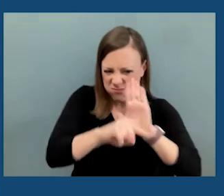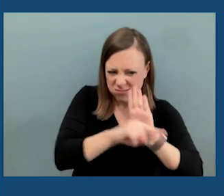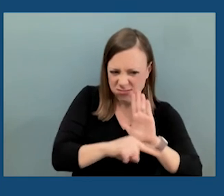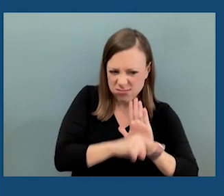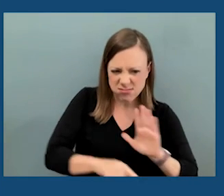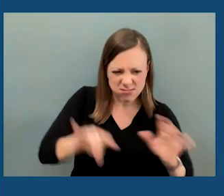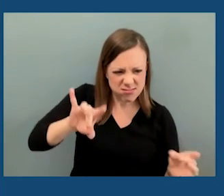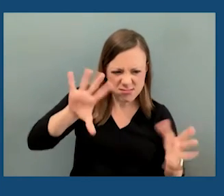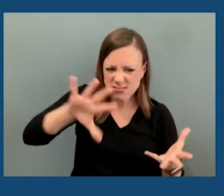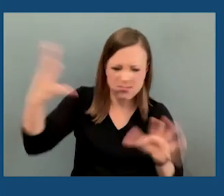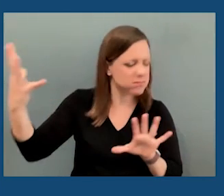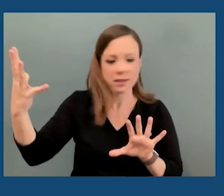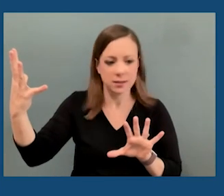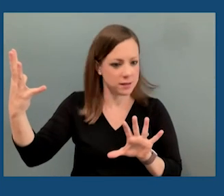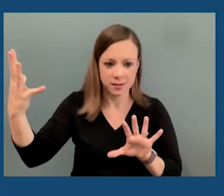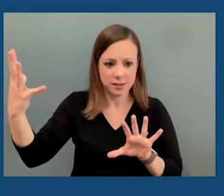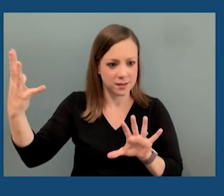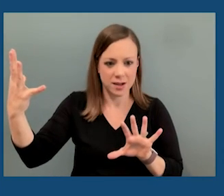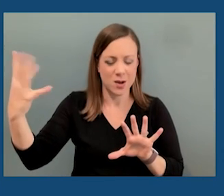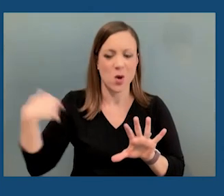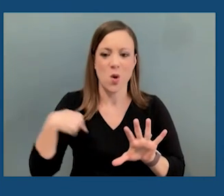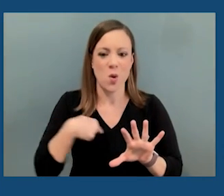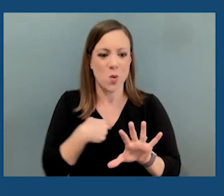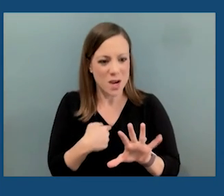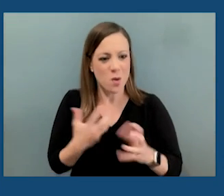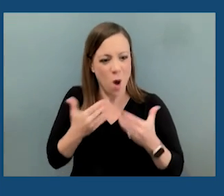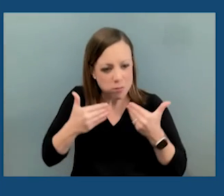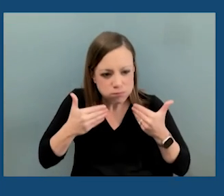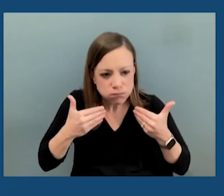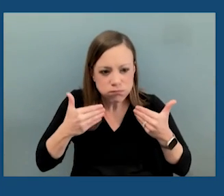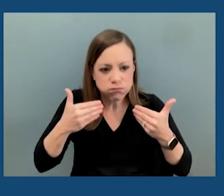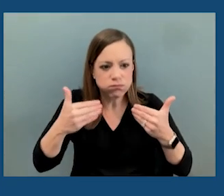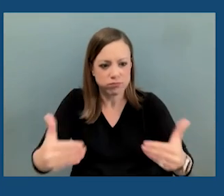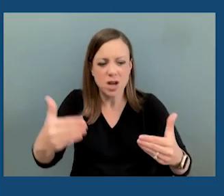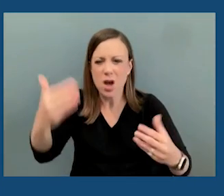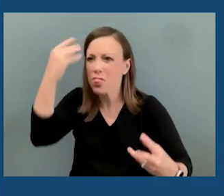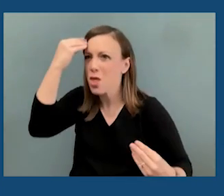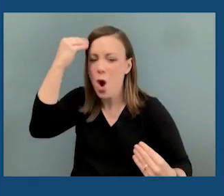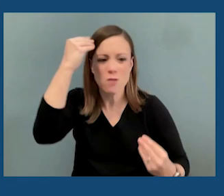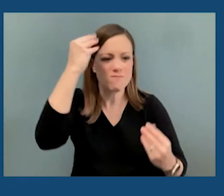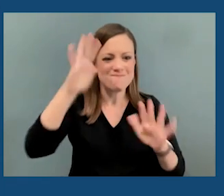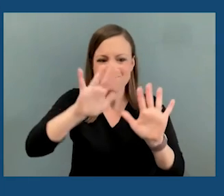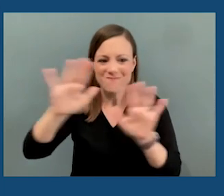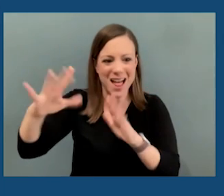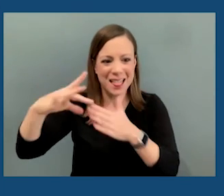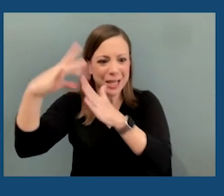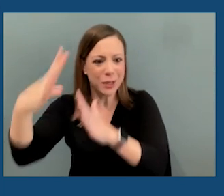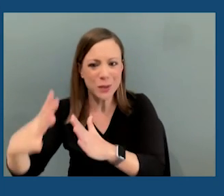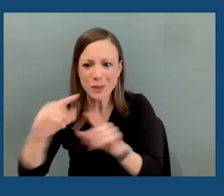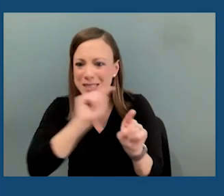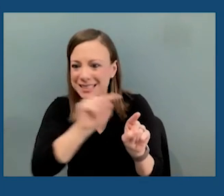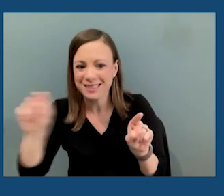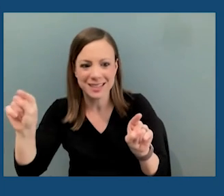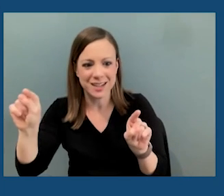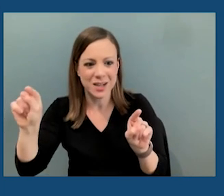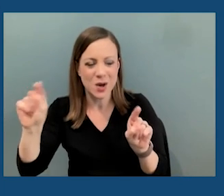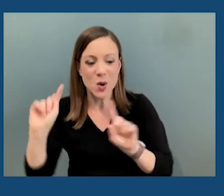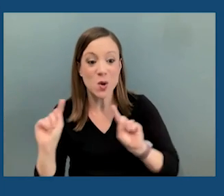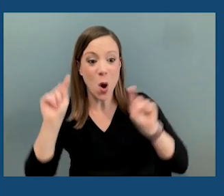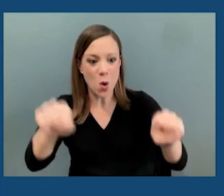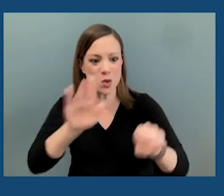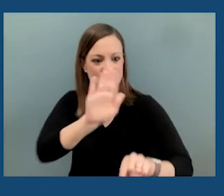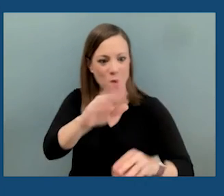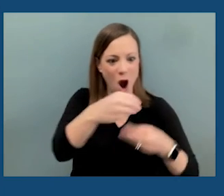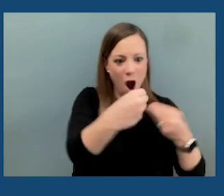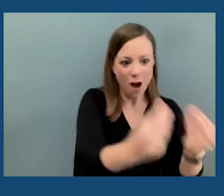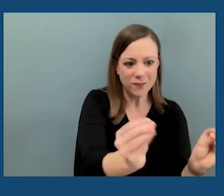city. So go forth, all of you thought leaders, to your places of